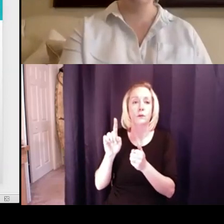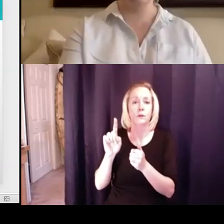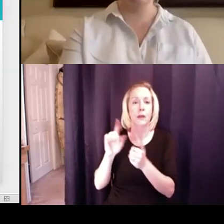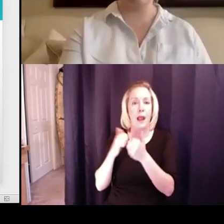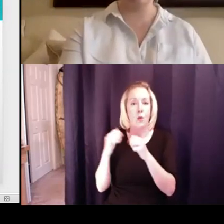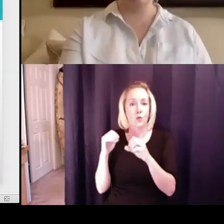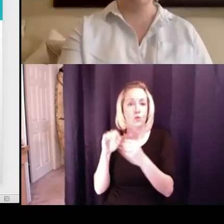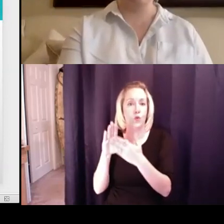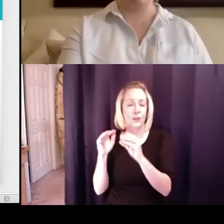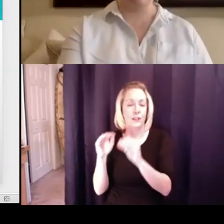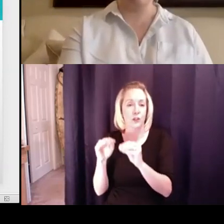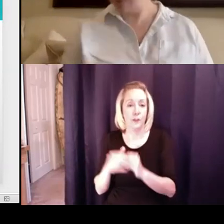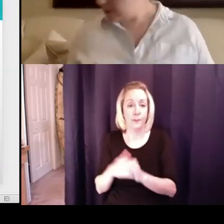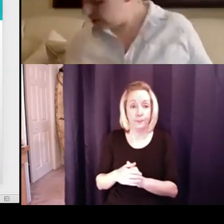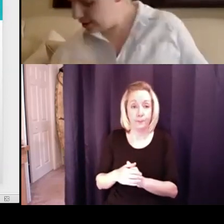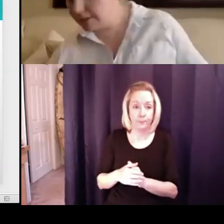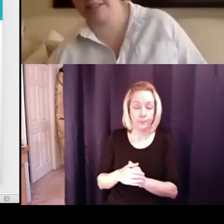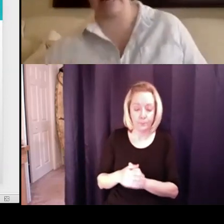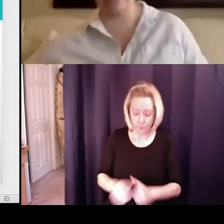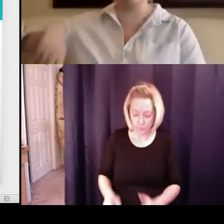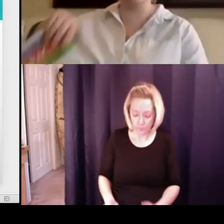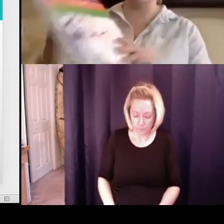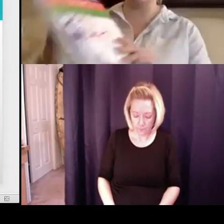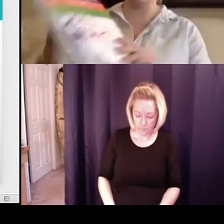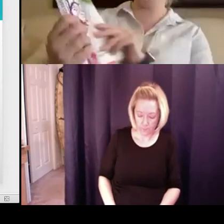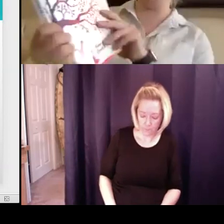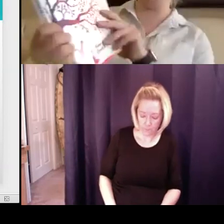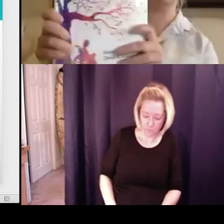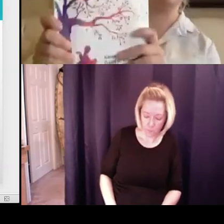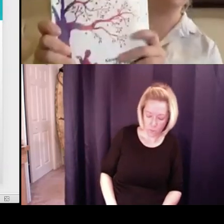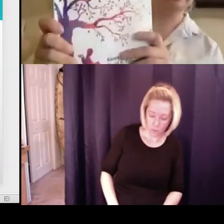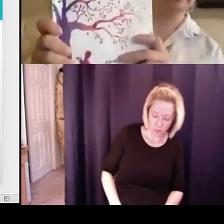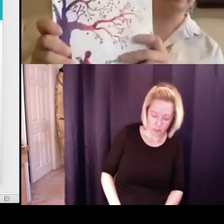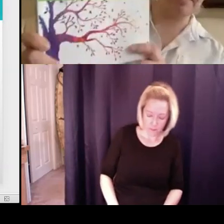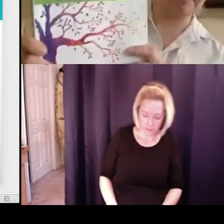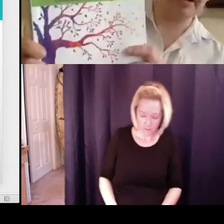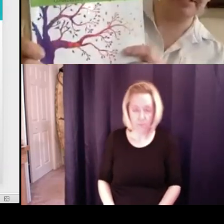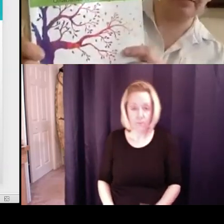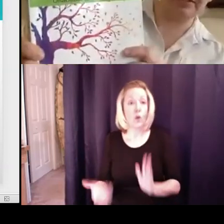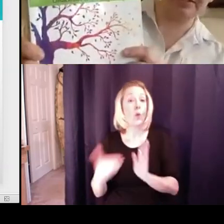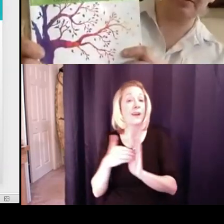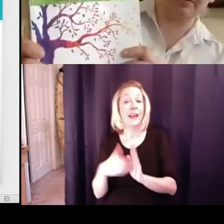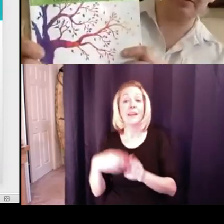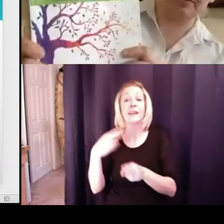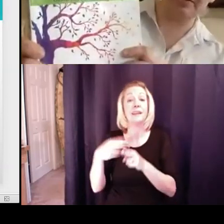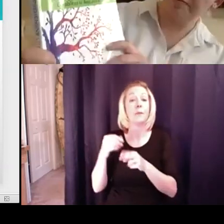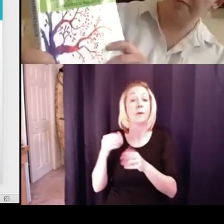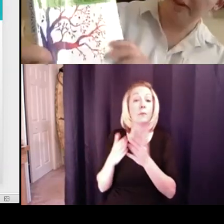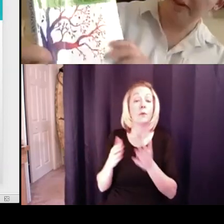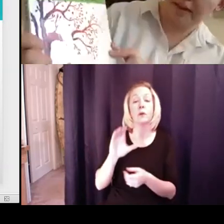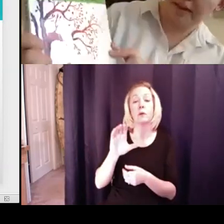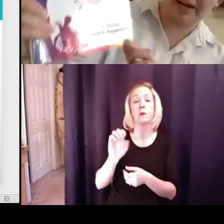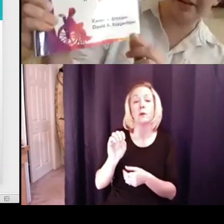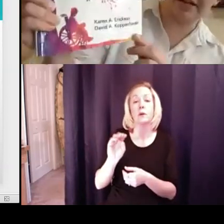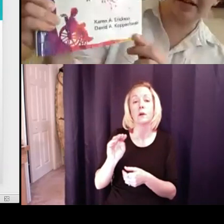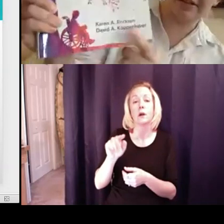would begin with, so the name of the book is Comprehensive Literacy for All, and